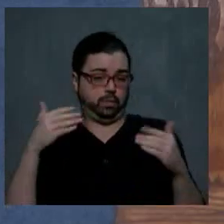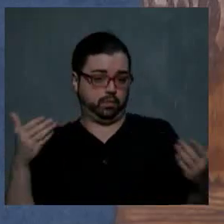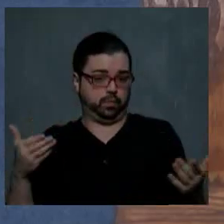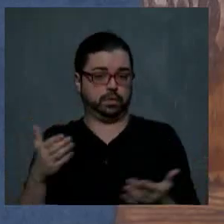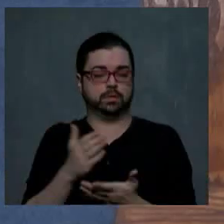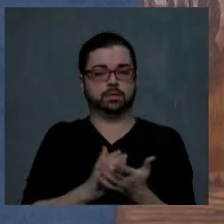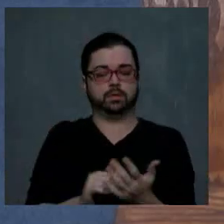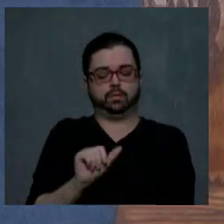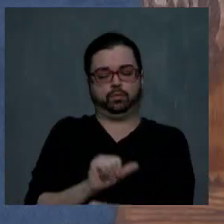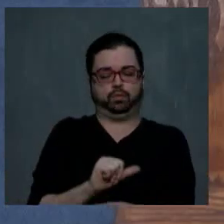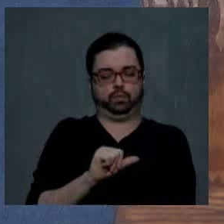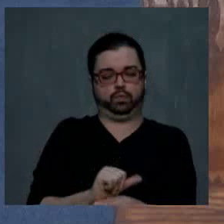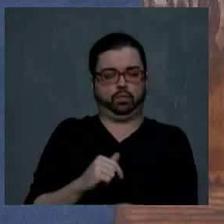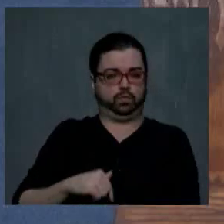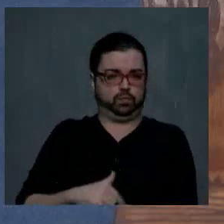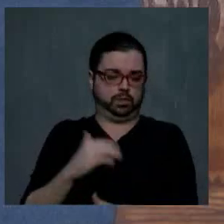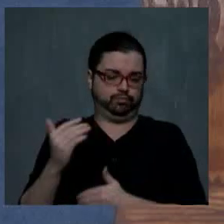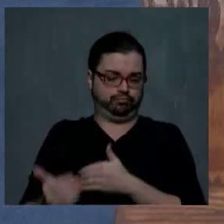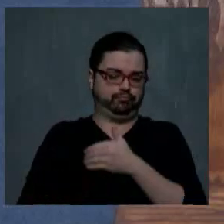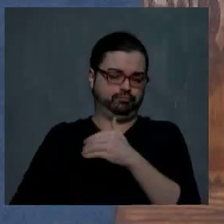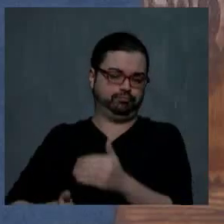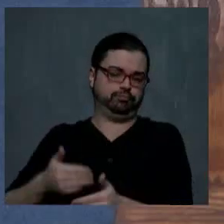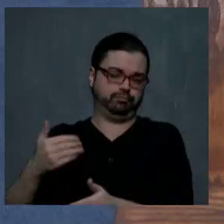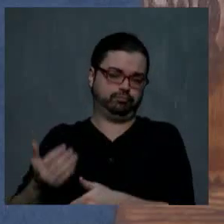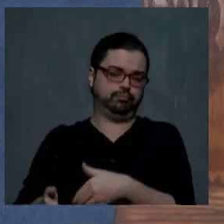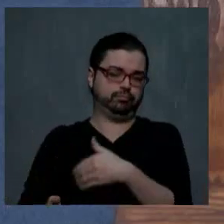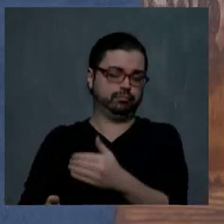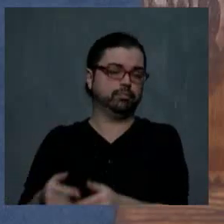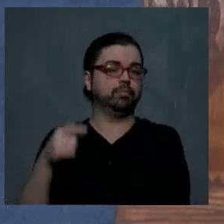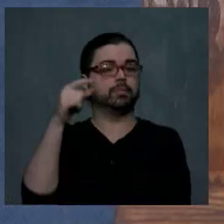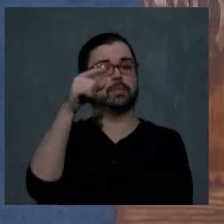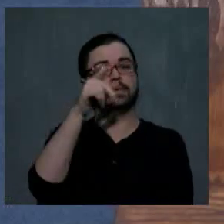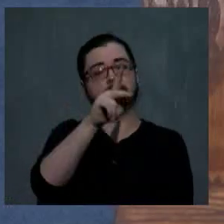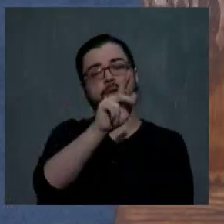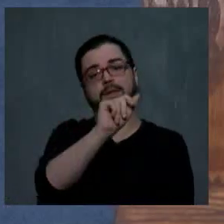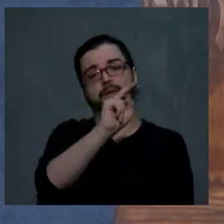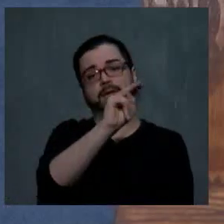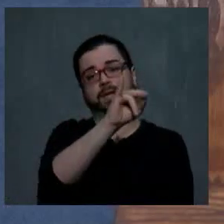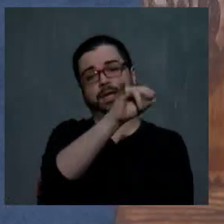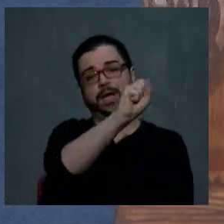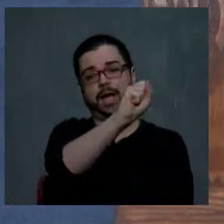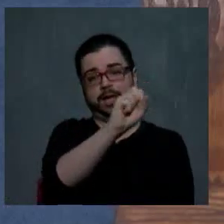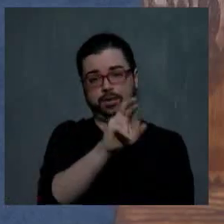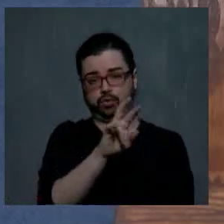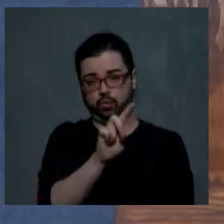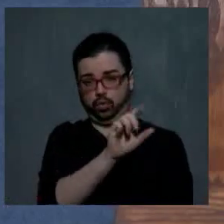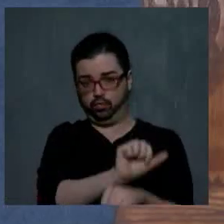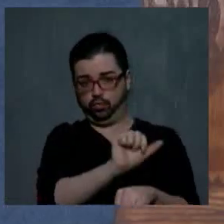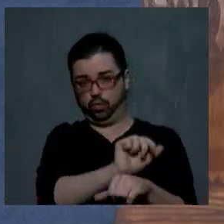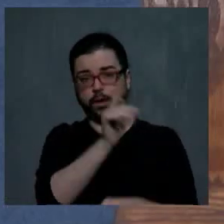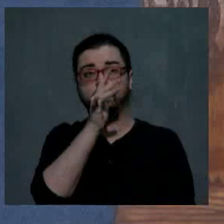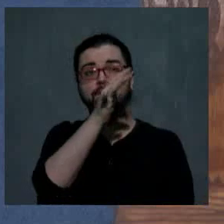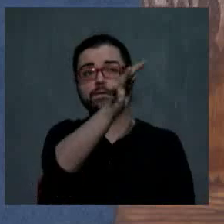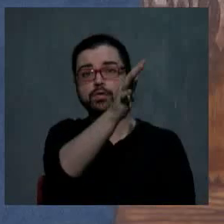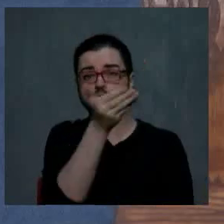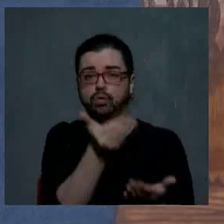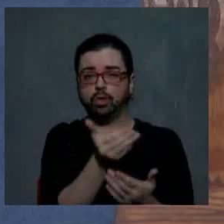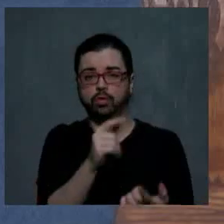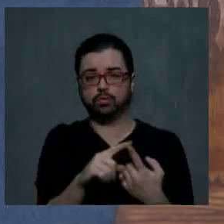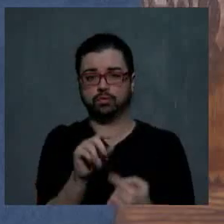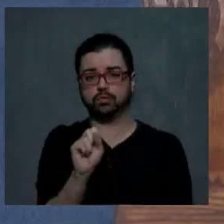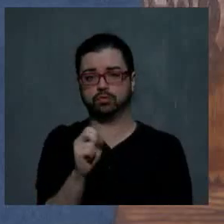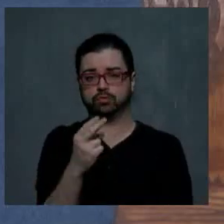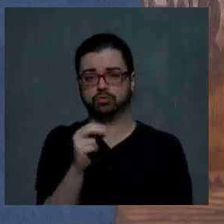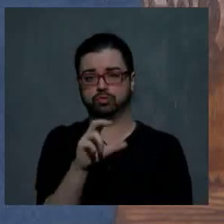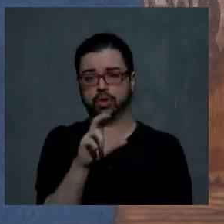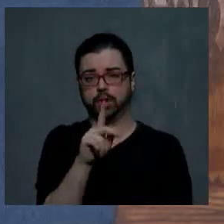would proceed, that will take place on Canis Road in the future closer to where Shackford is will require